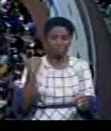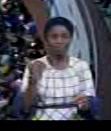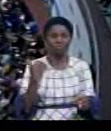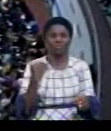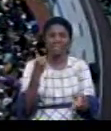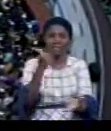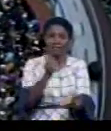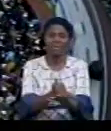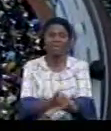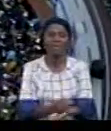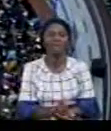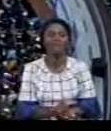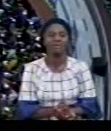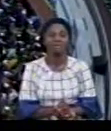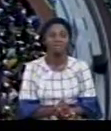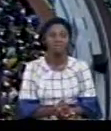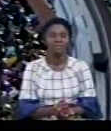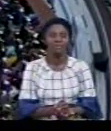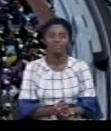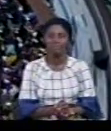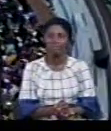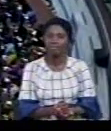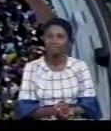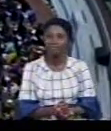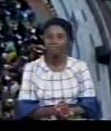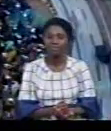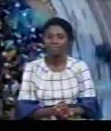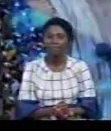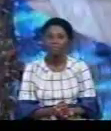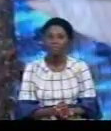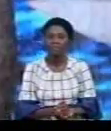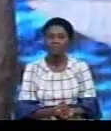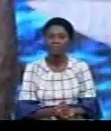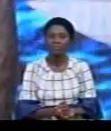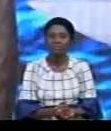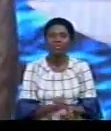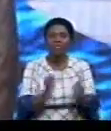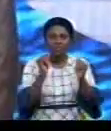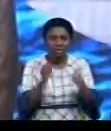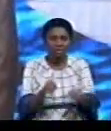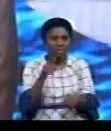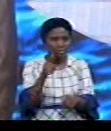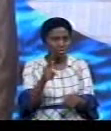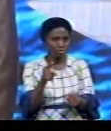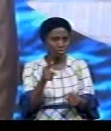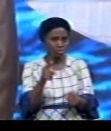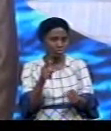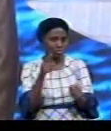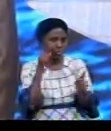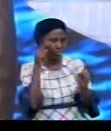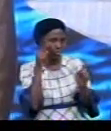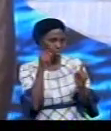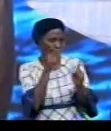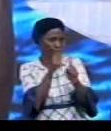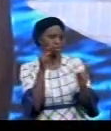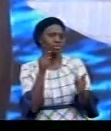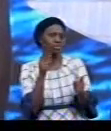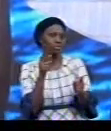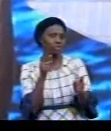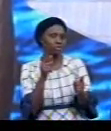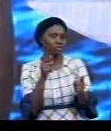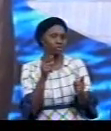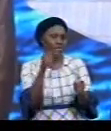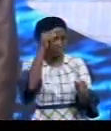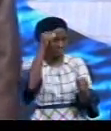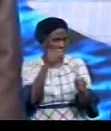Amen. Can you point to God's deliverance in your life in the past? What he did in